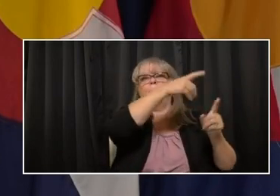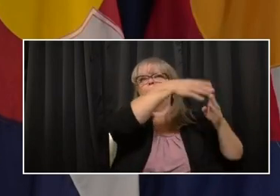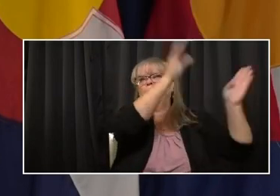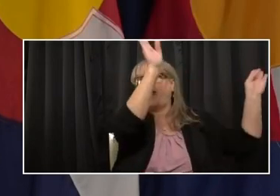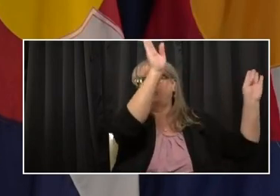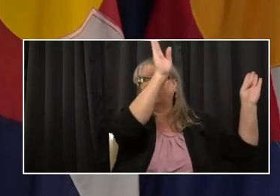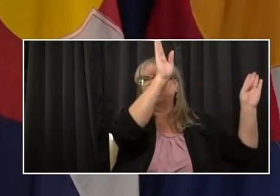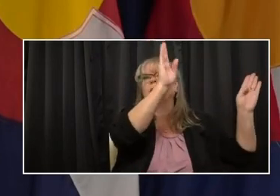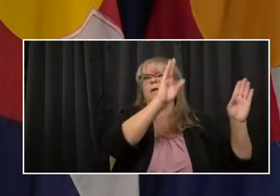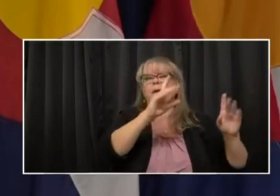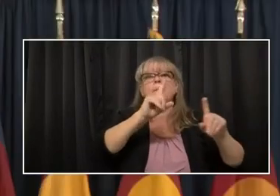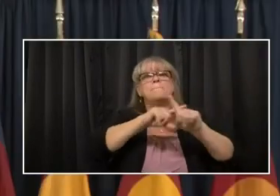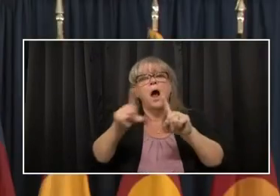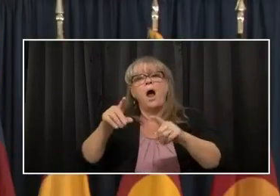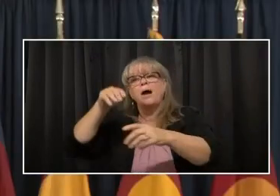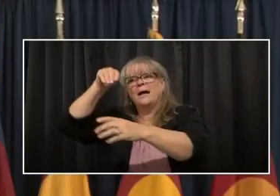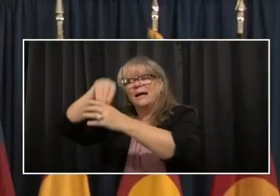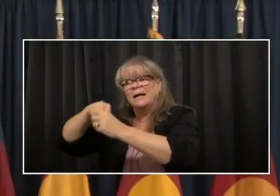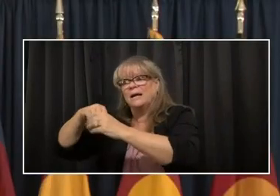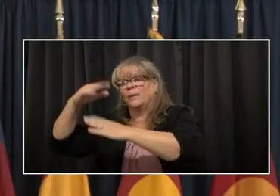months ago.